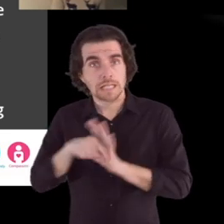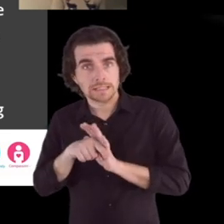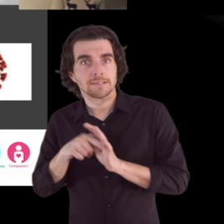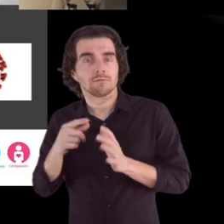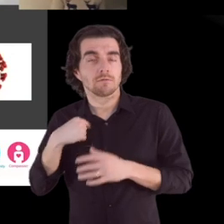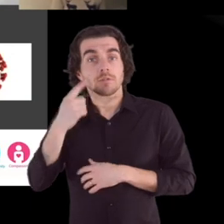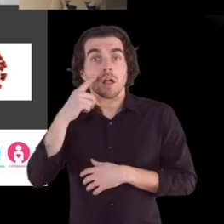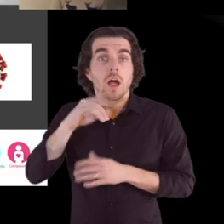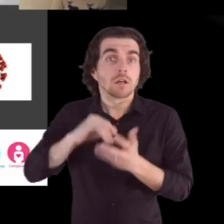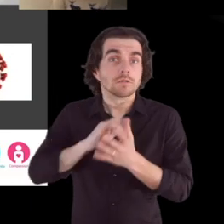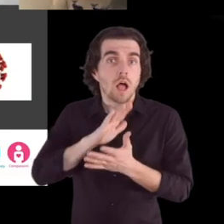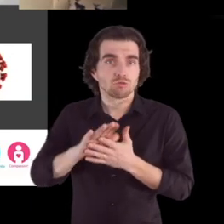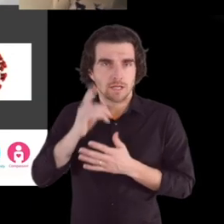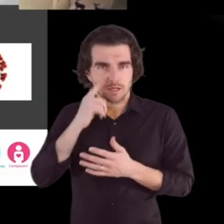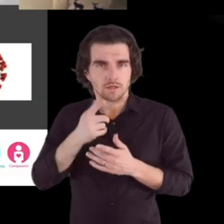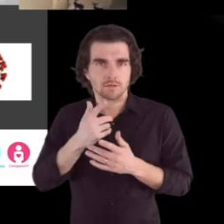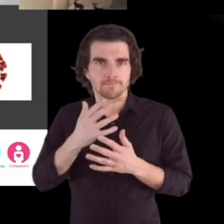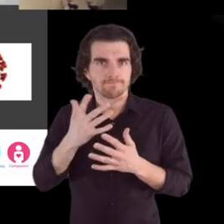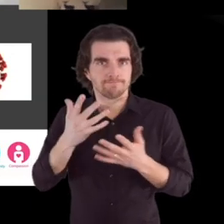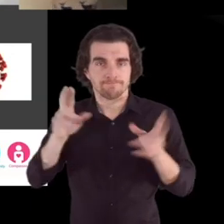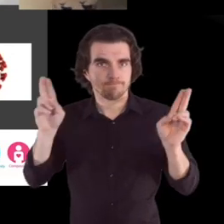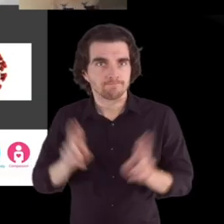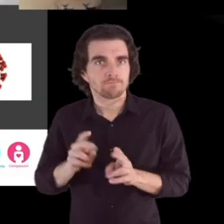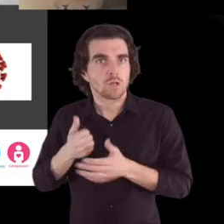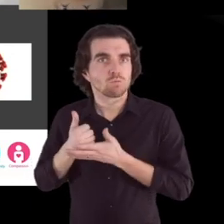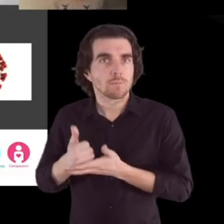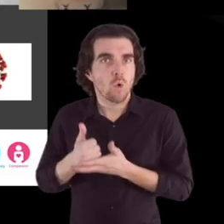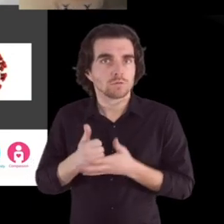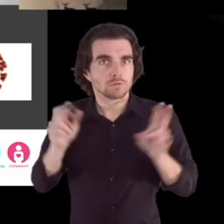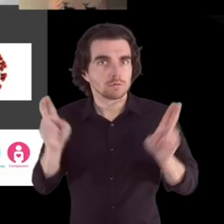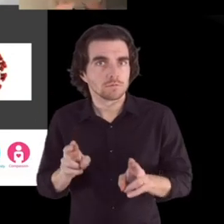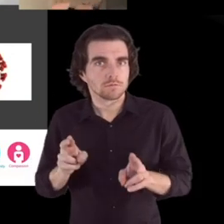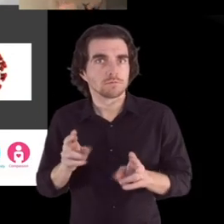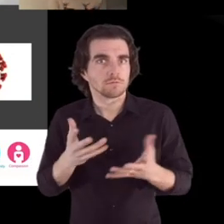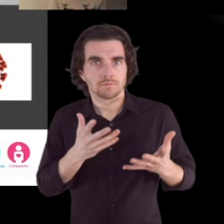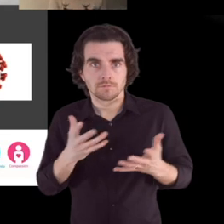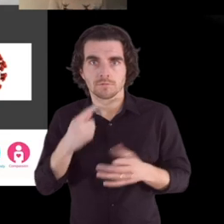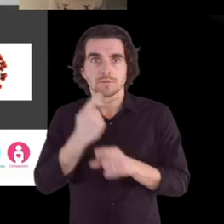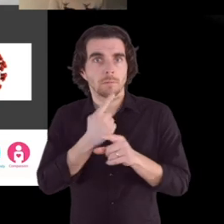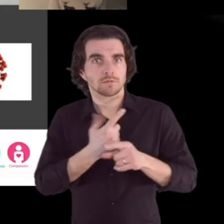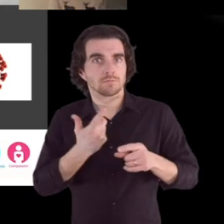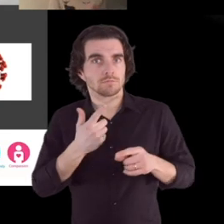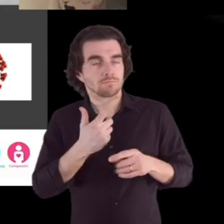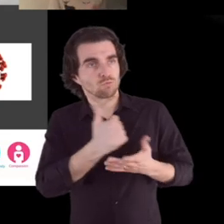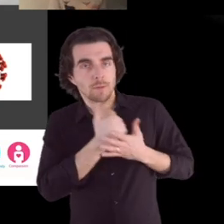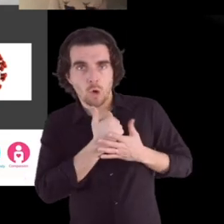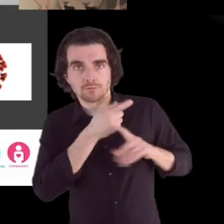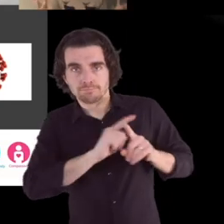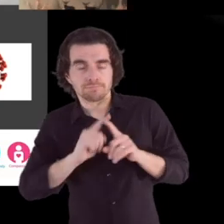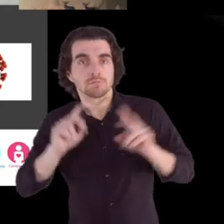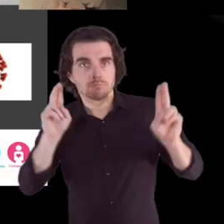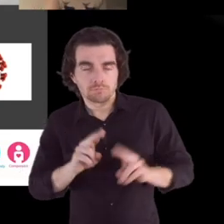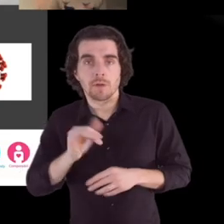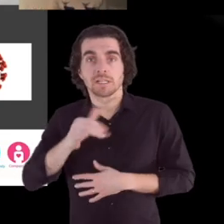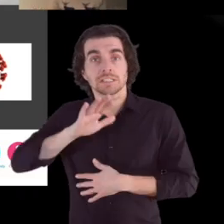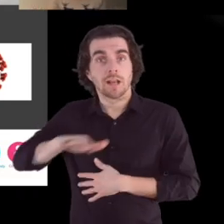experience. Sarah, I think as well, there's been a real loss of support. You were talking about all the losses there, but the losses of support